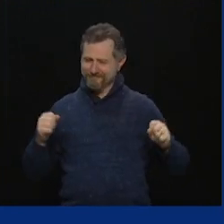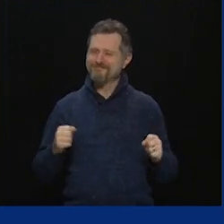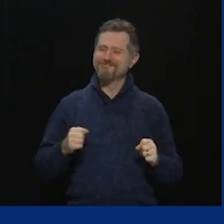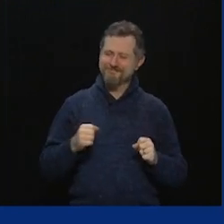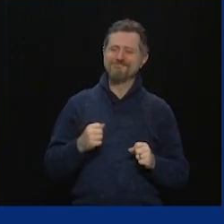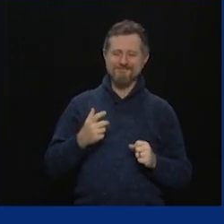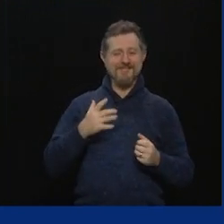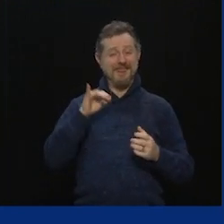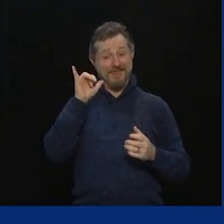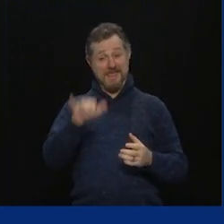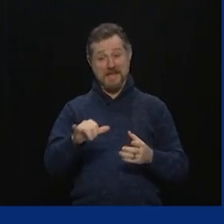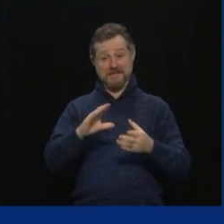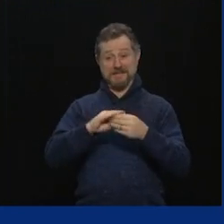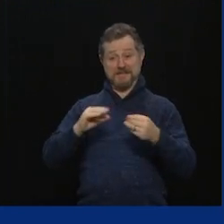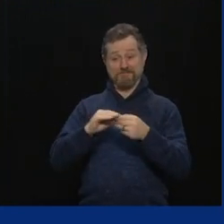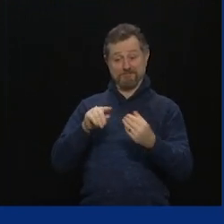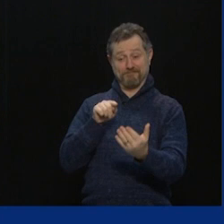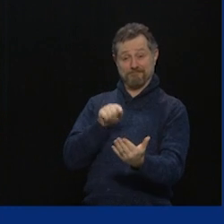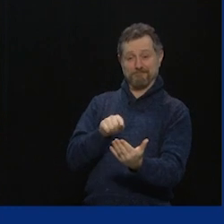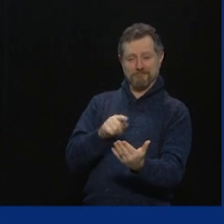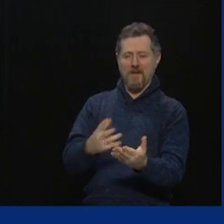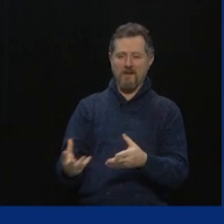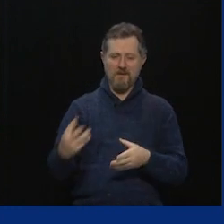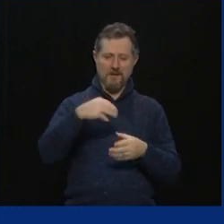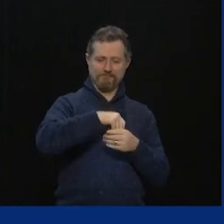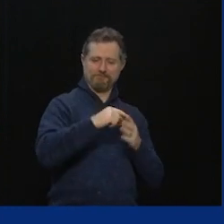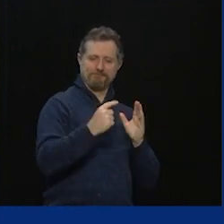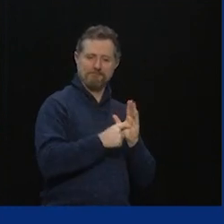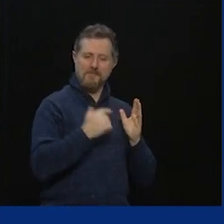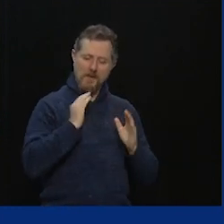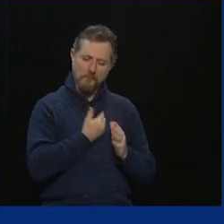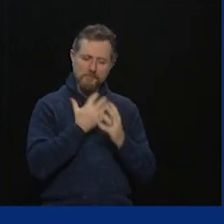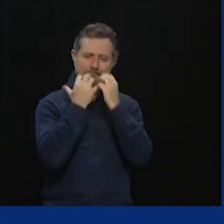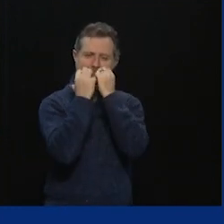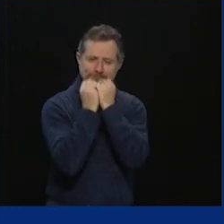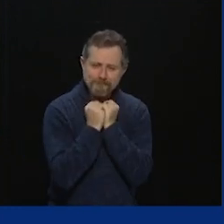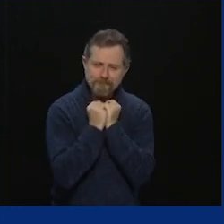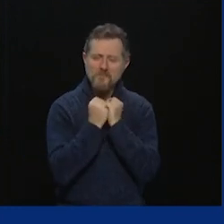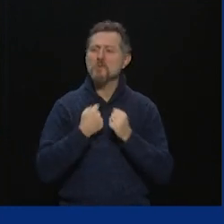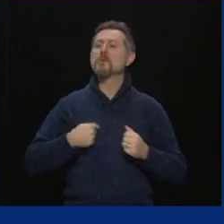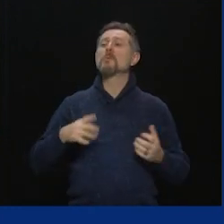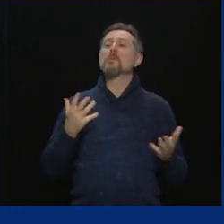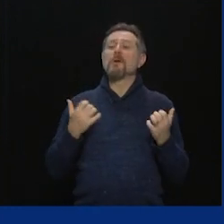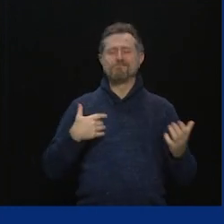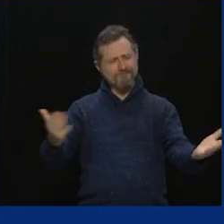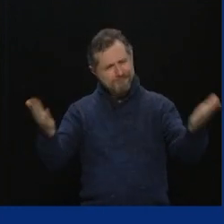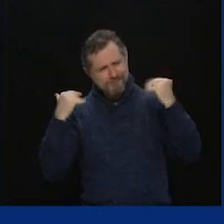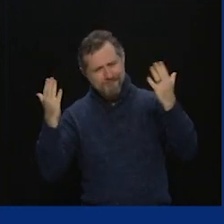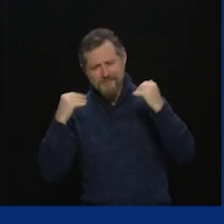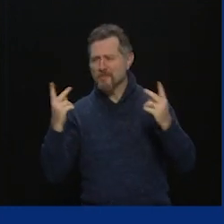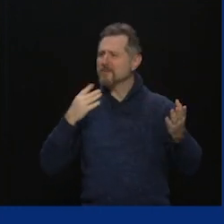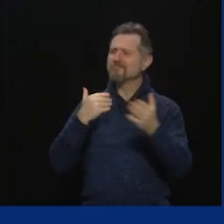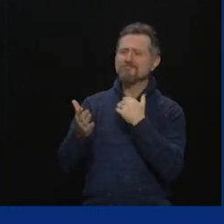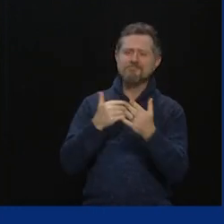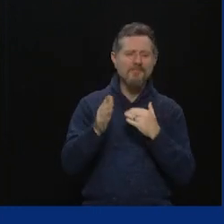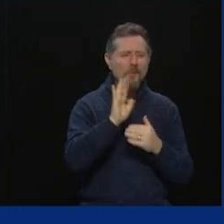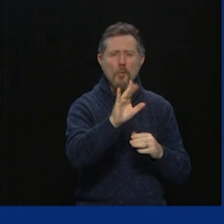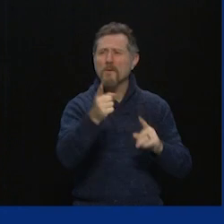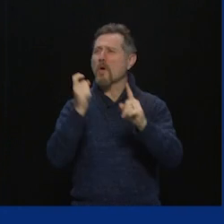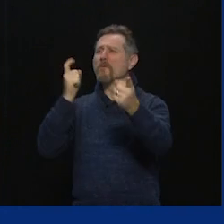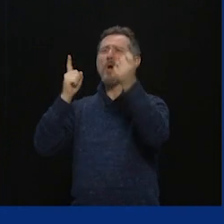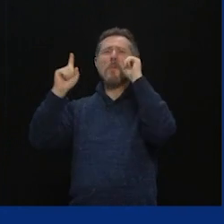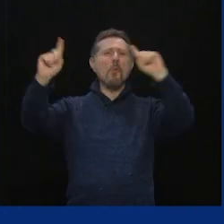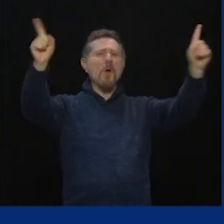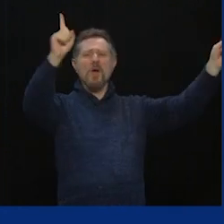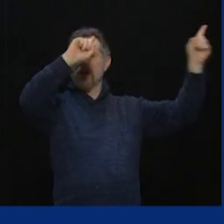that statement encapsulates our values. We want people to come here, despite where they came from or despite the